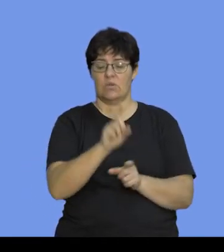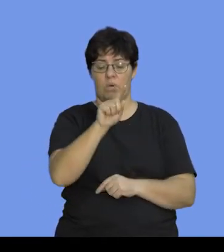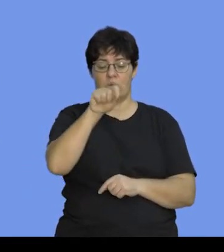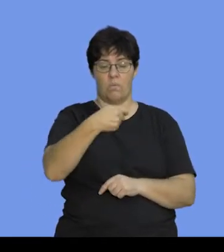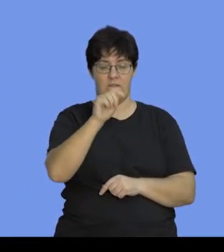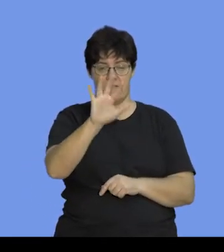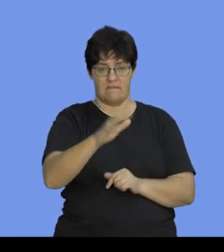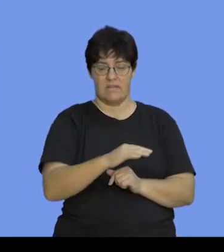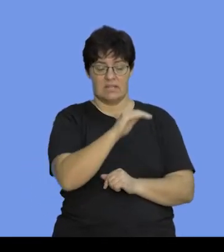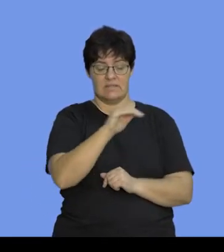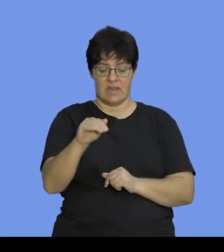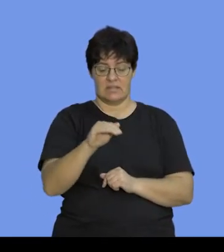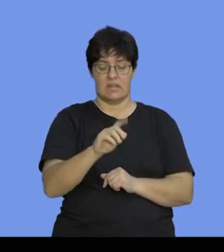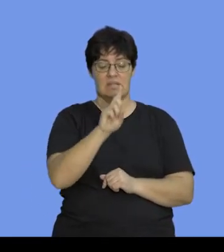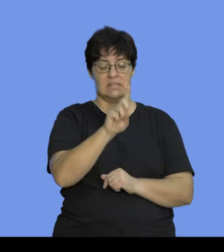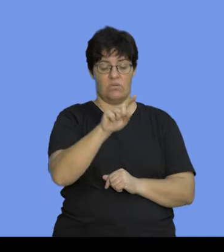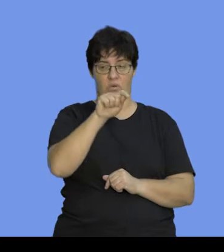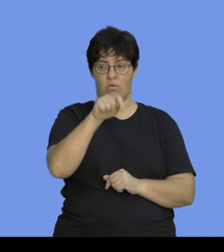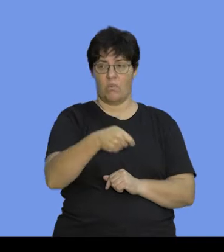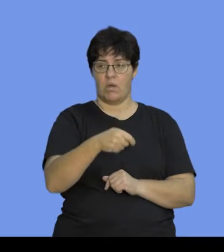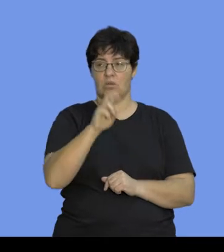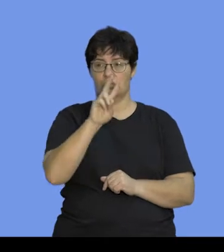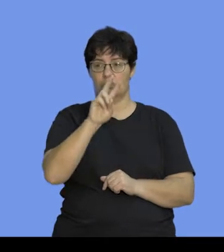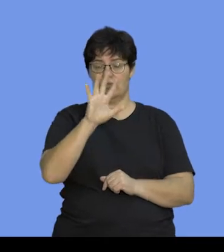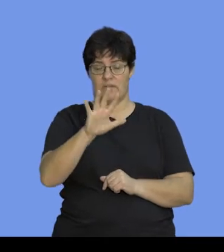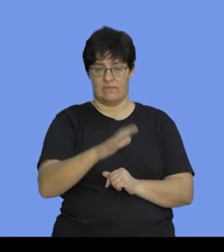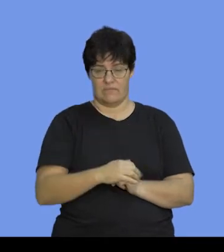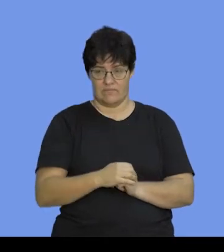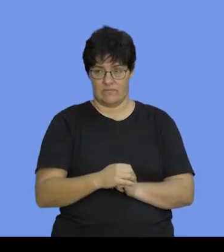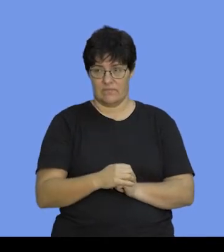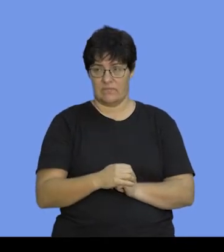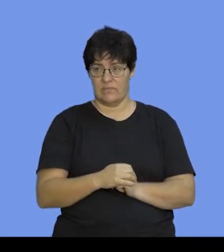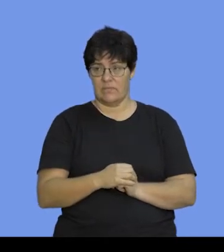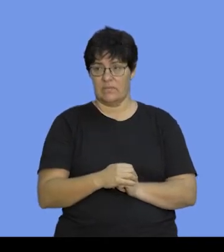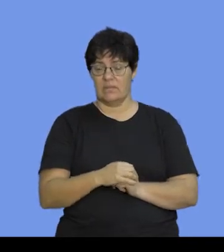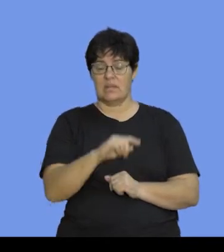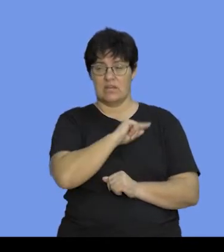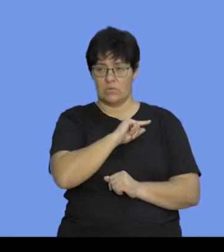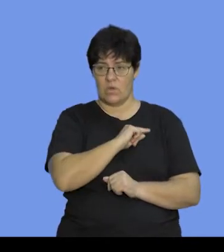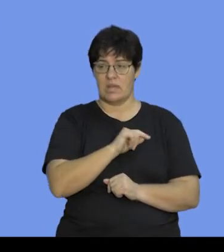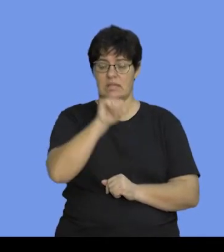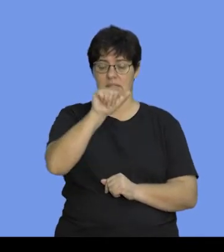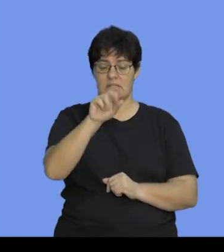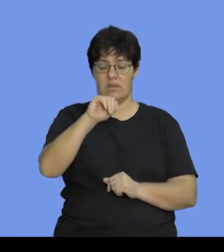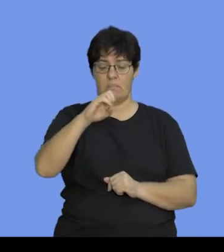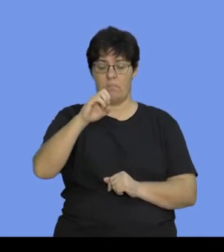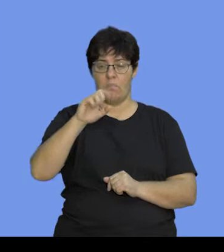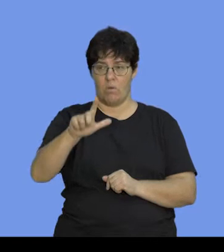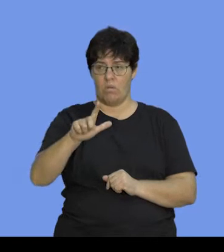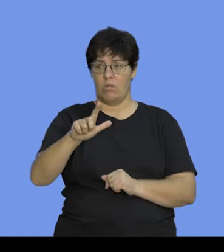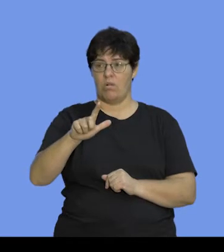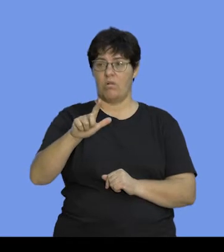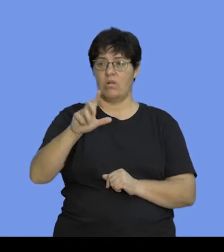1,5 divided by 0,25. Okay, this is what gives us 6 mole per